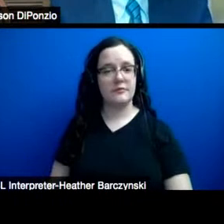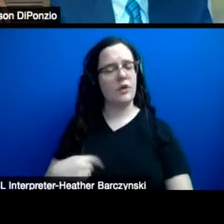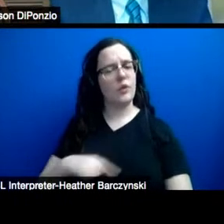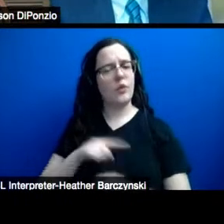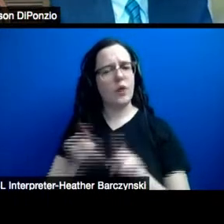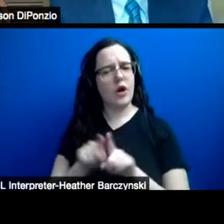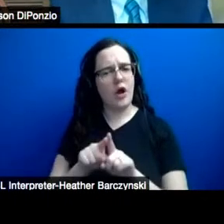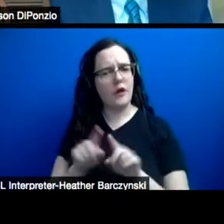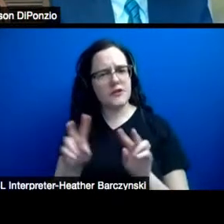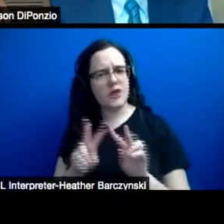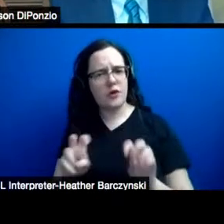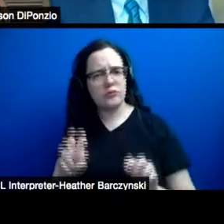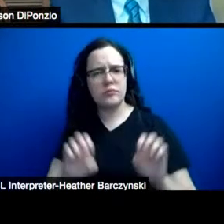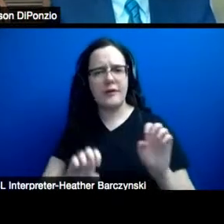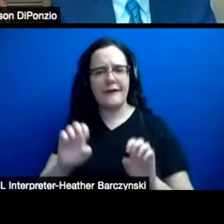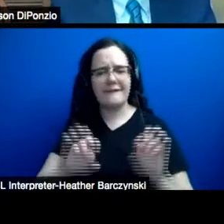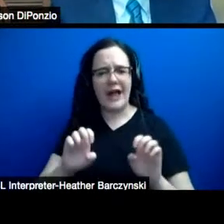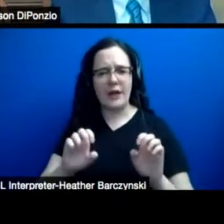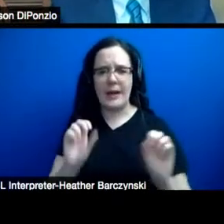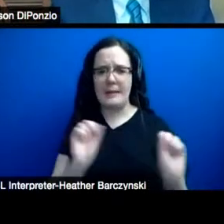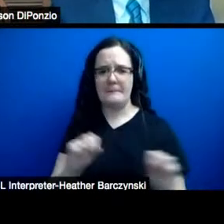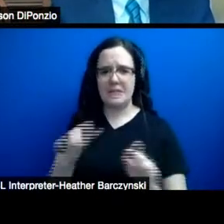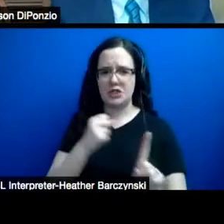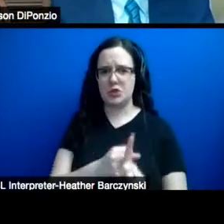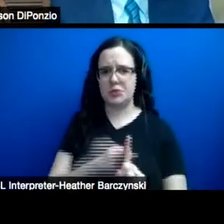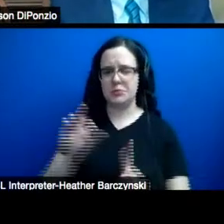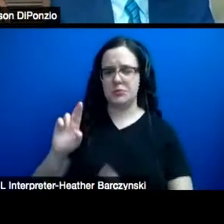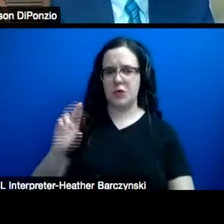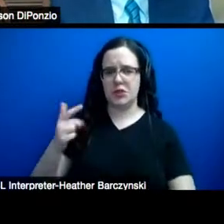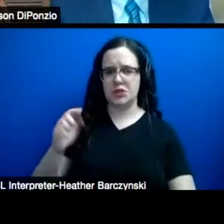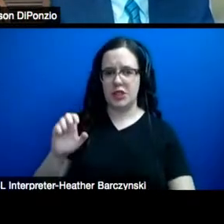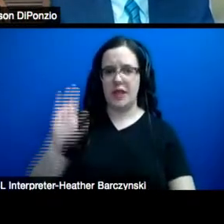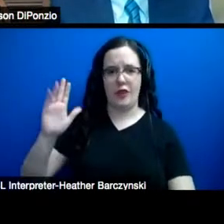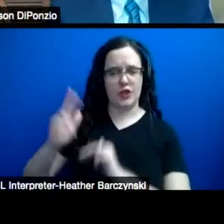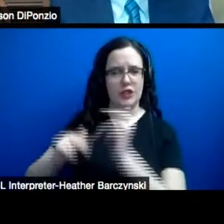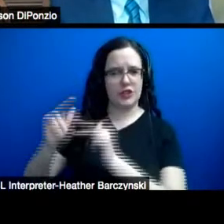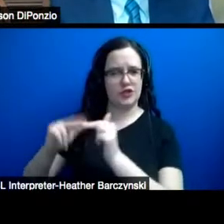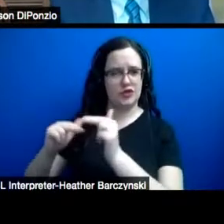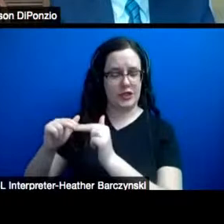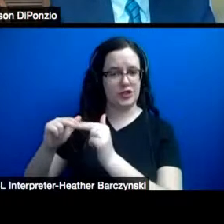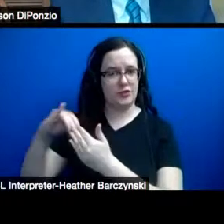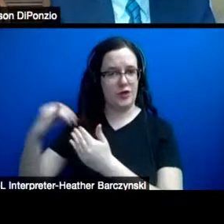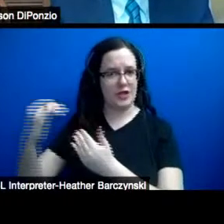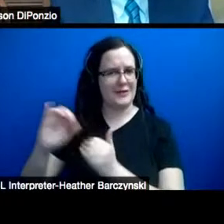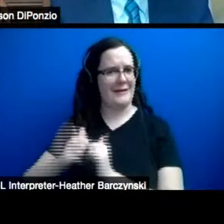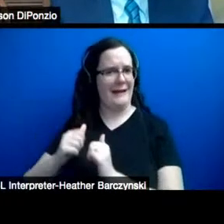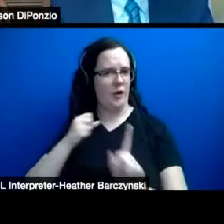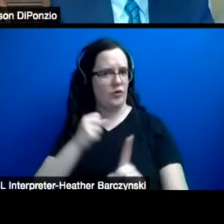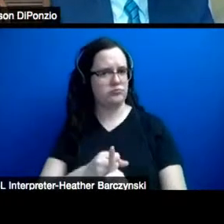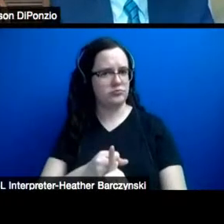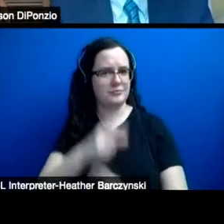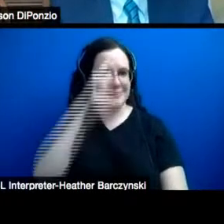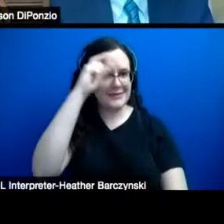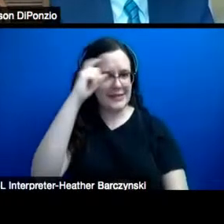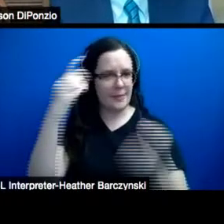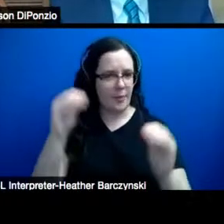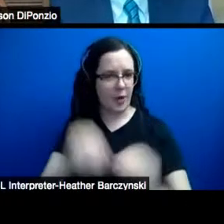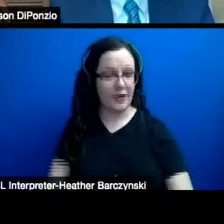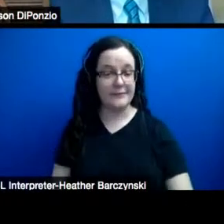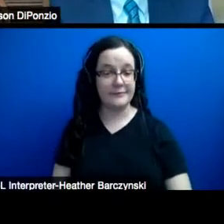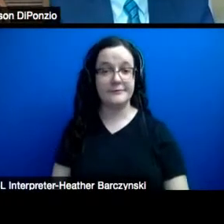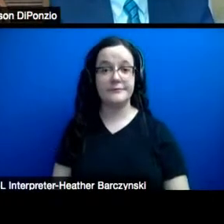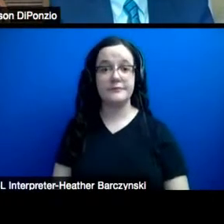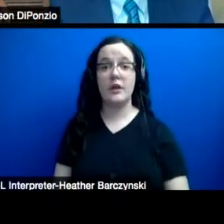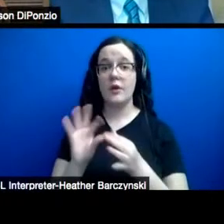potential impact of the RG&E construction project on the summer market. An update to our winter